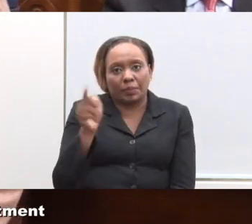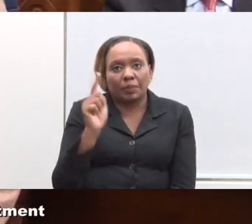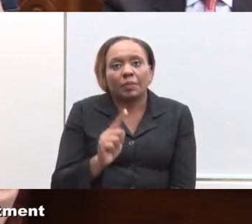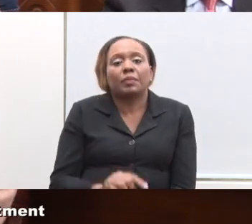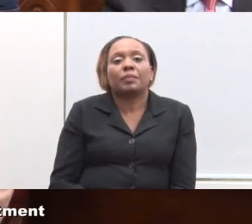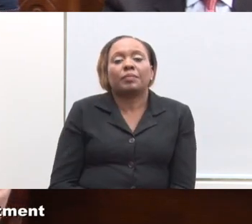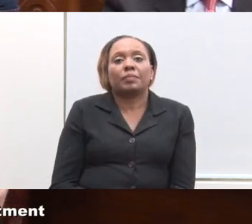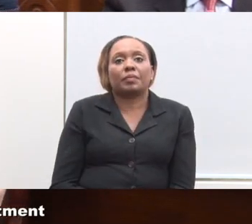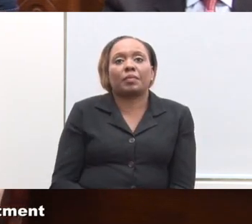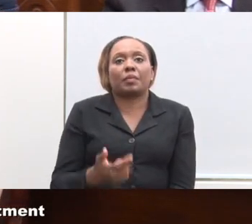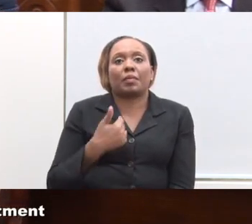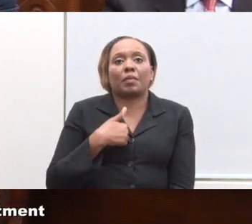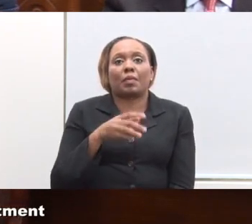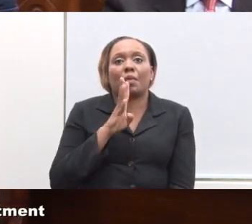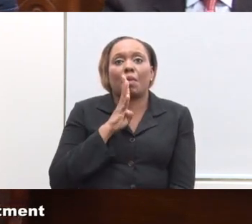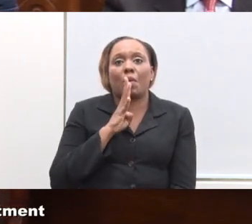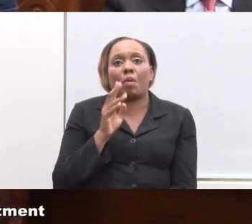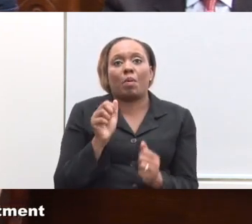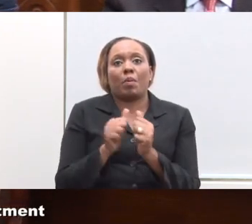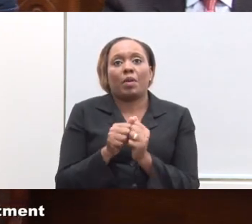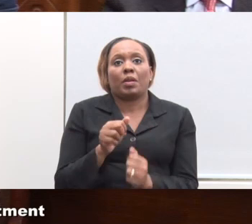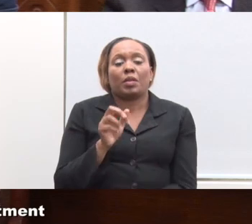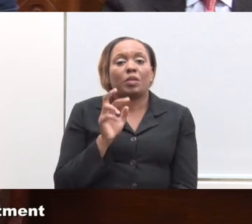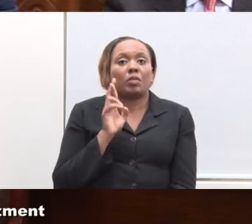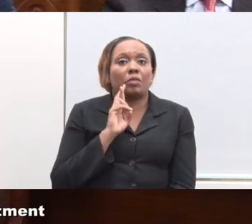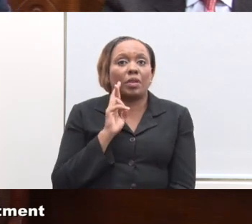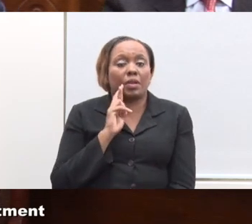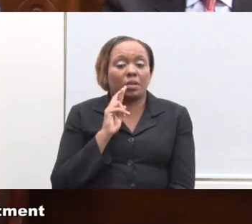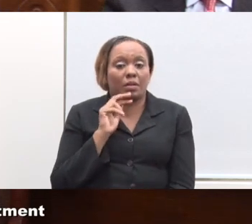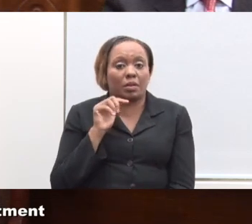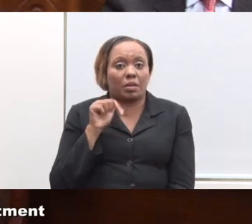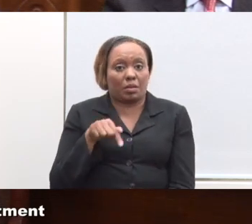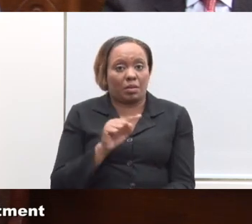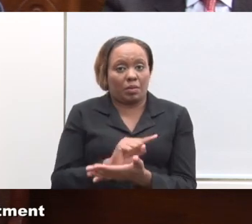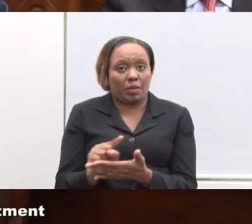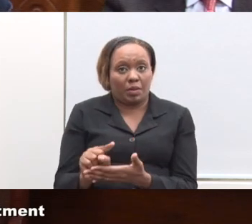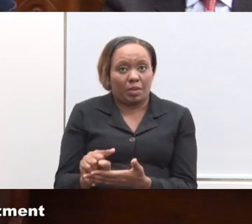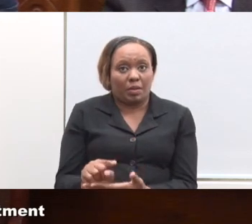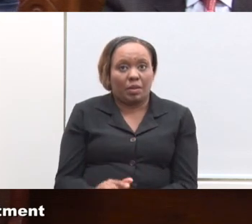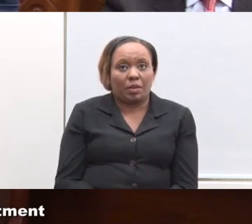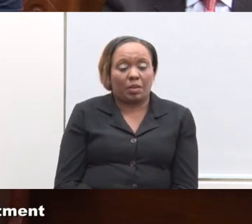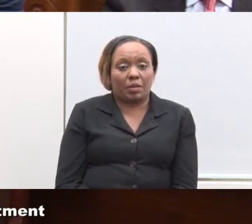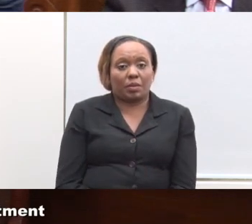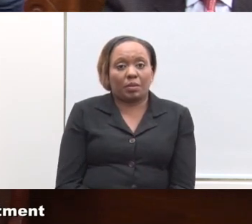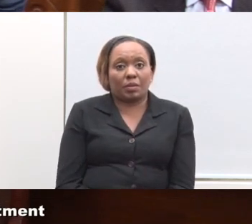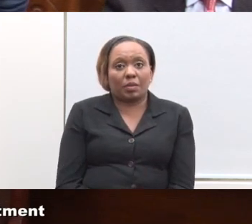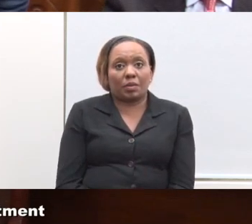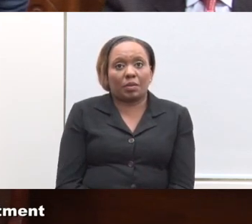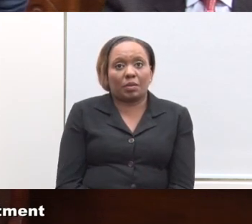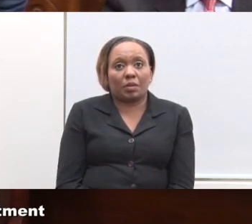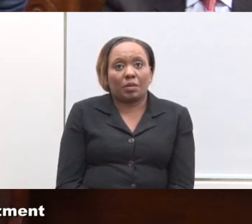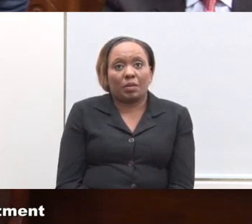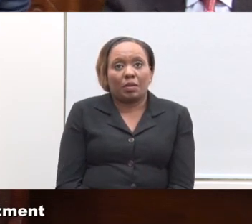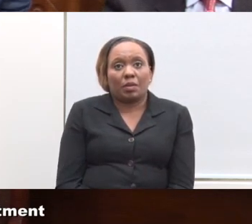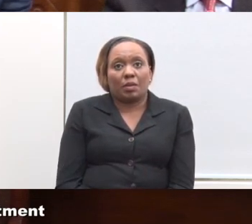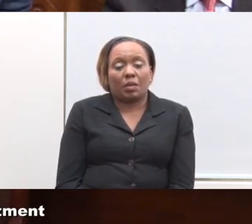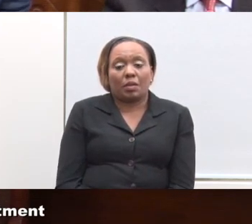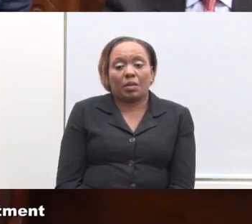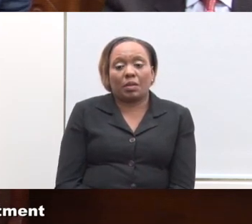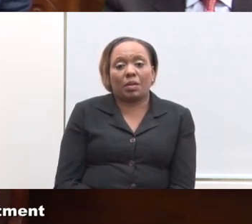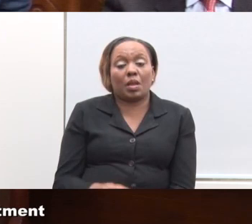I spoke to her earlier this week, and that on her own initiative,